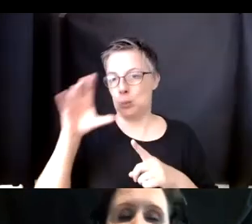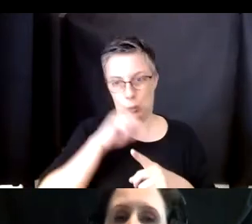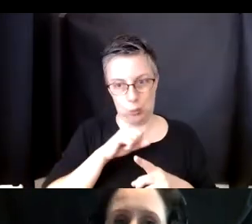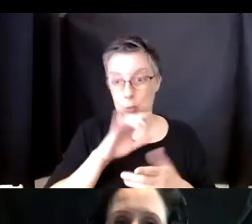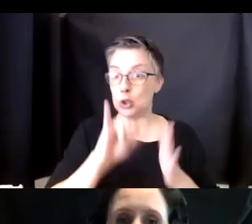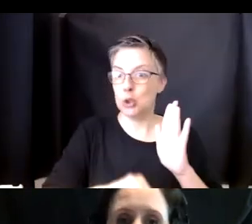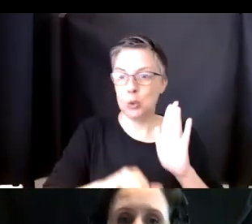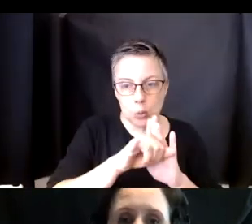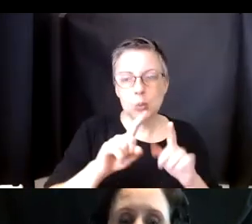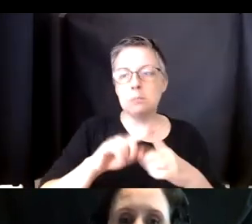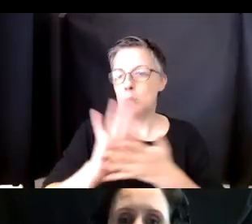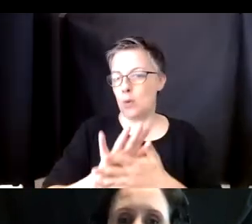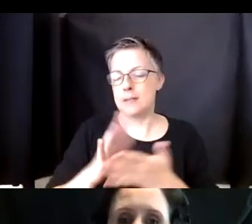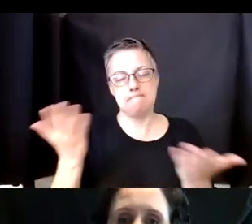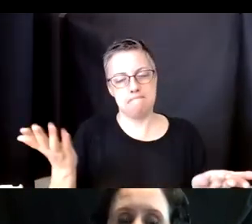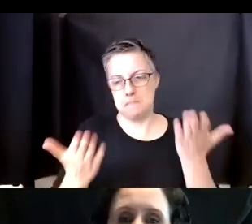movie.